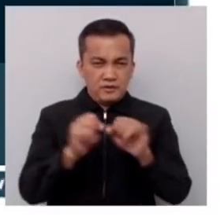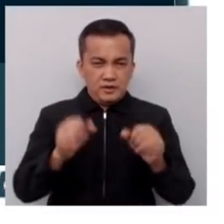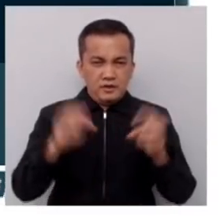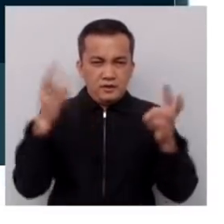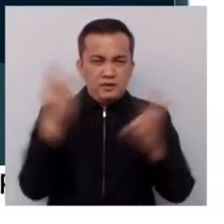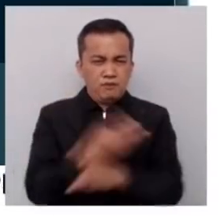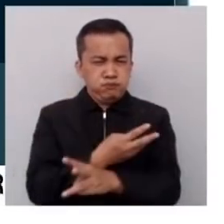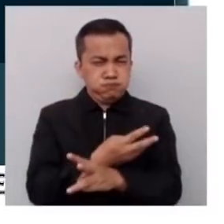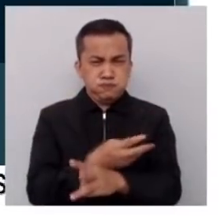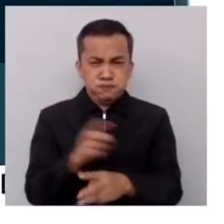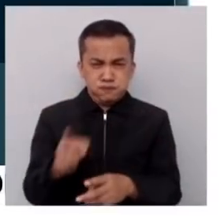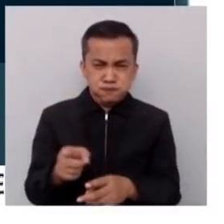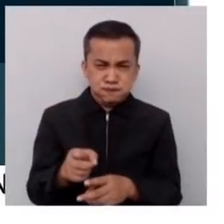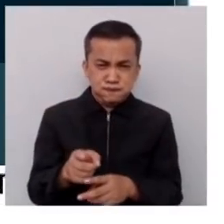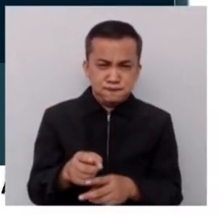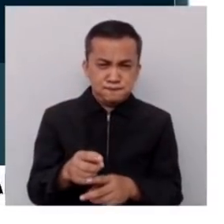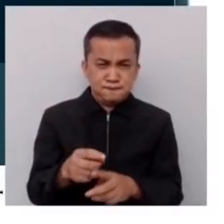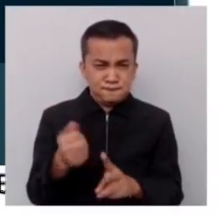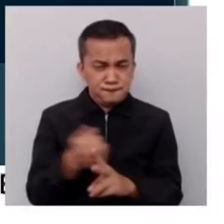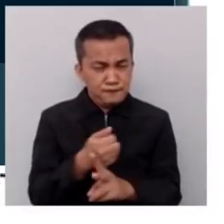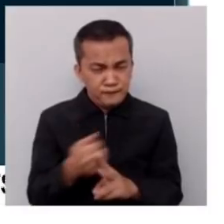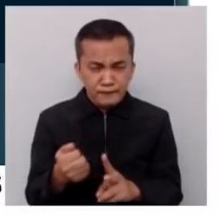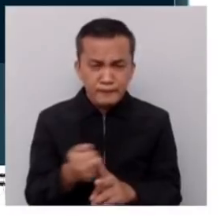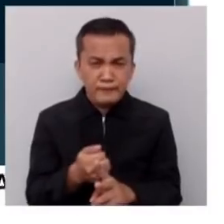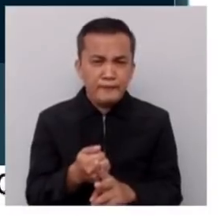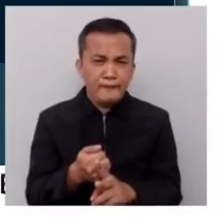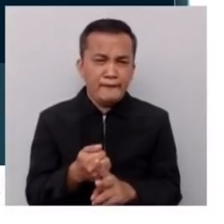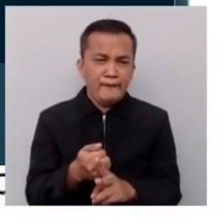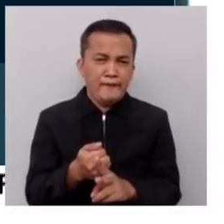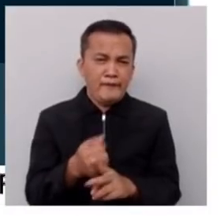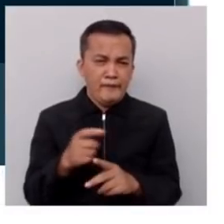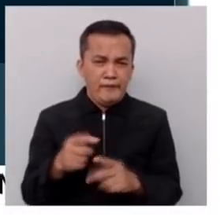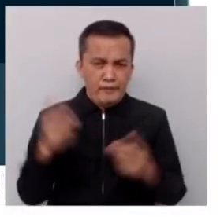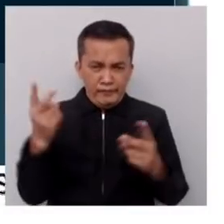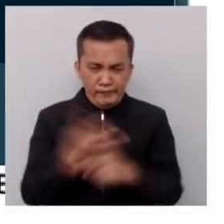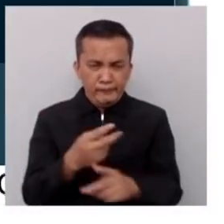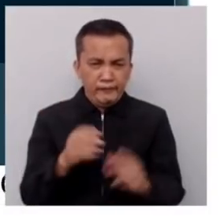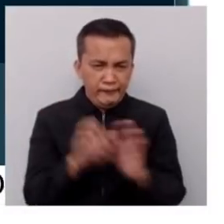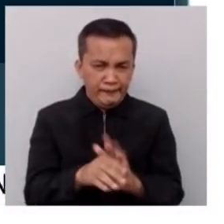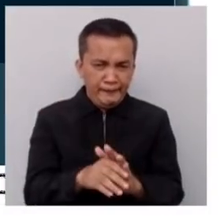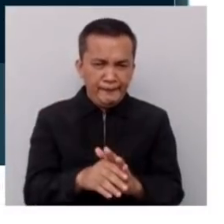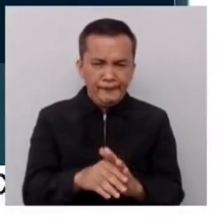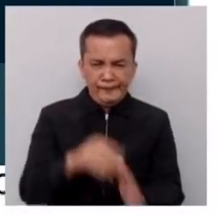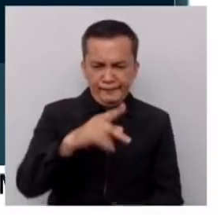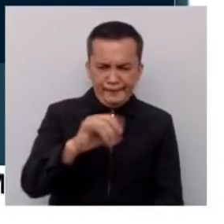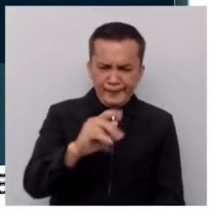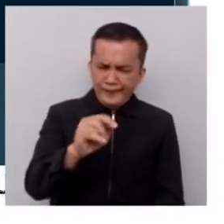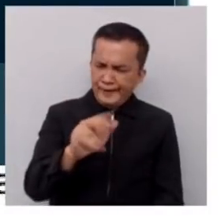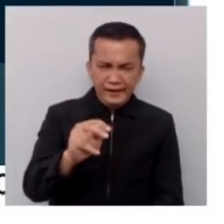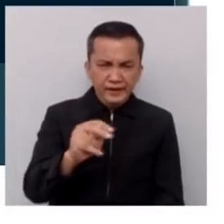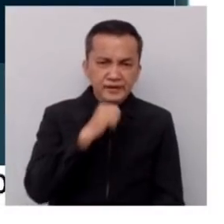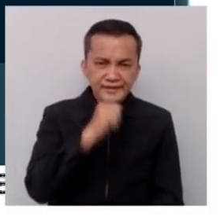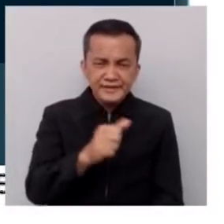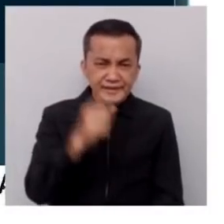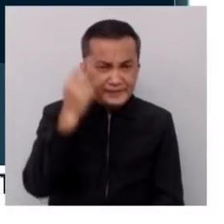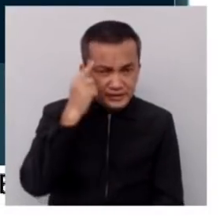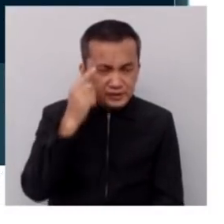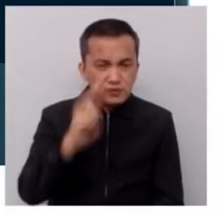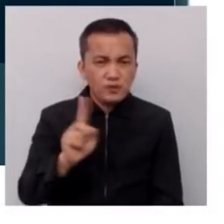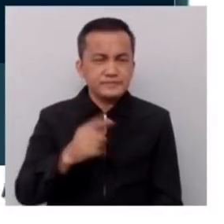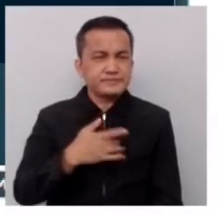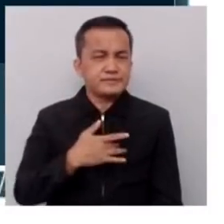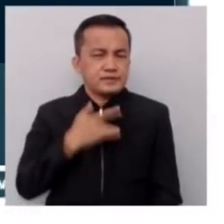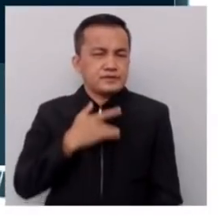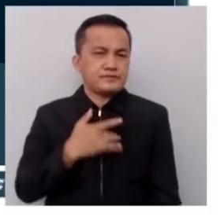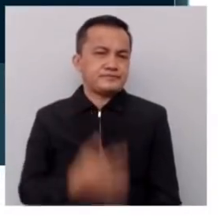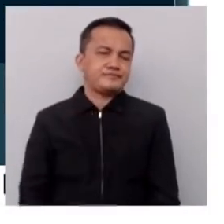malalang-malala na yung mga biktima man lang ng mga violent crimes ni Vito Palparan ay hindi nila inisip kung anong marami. Attorney